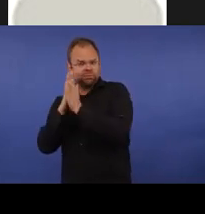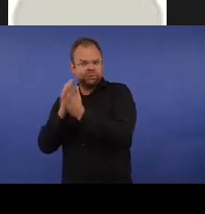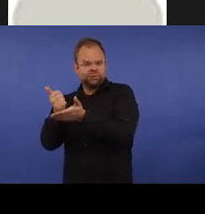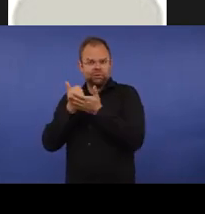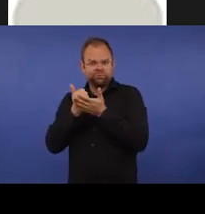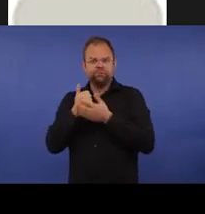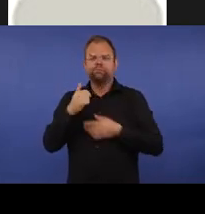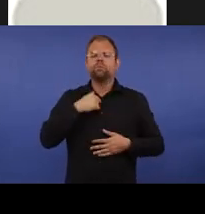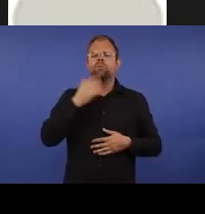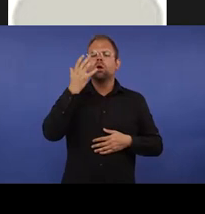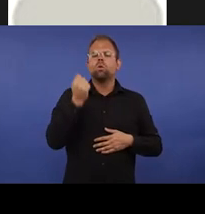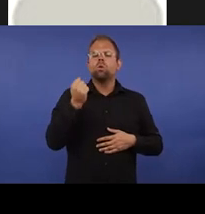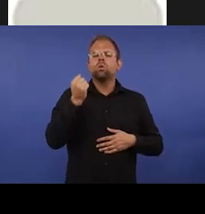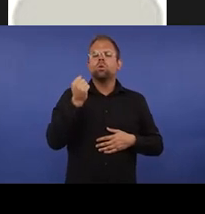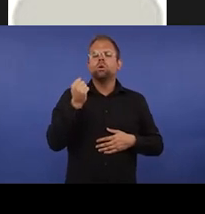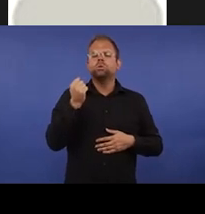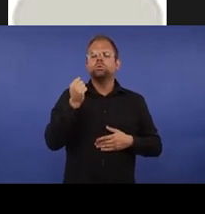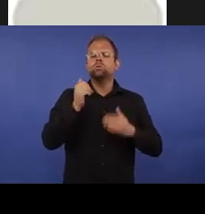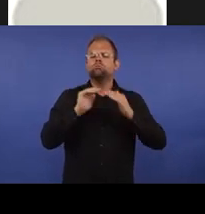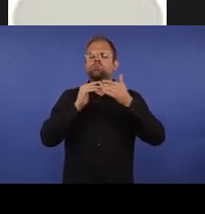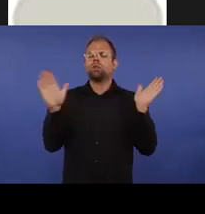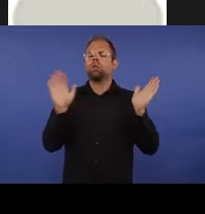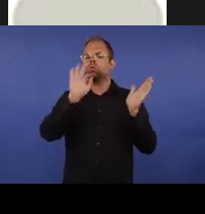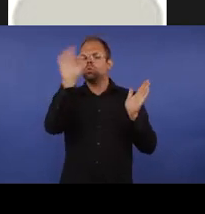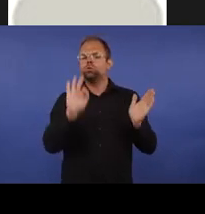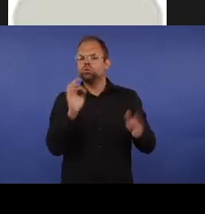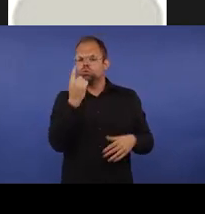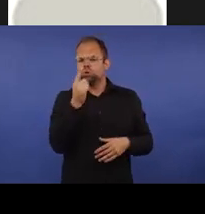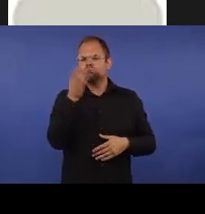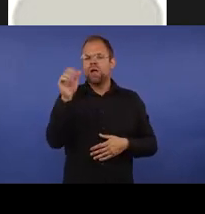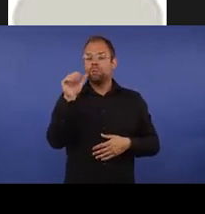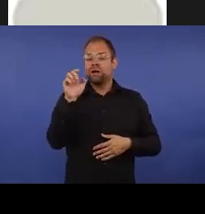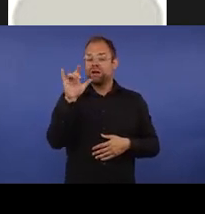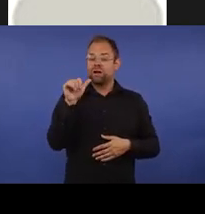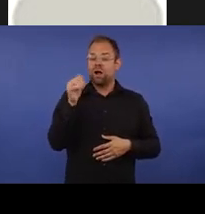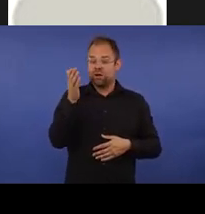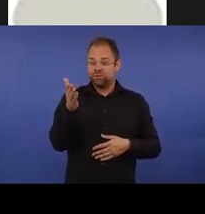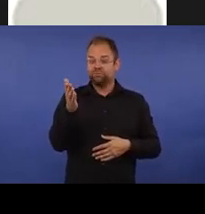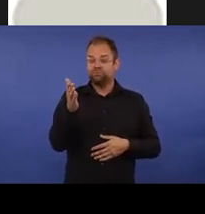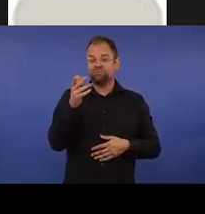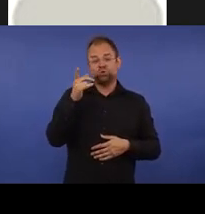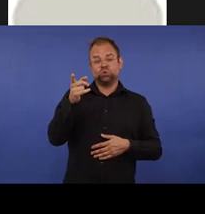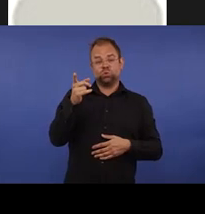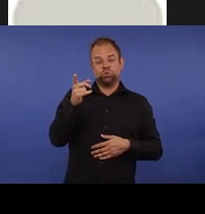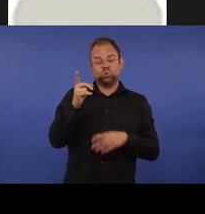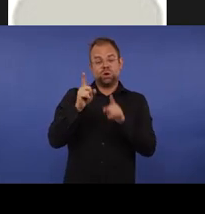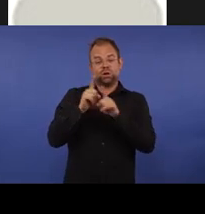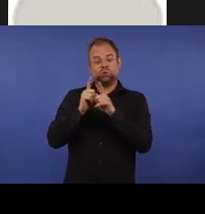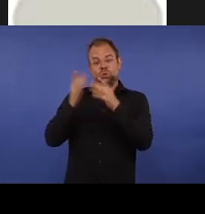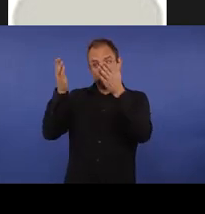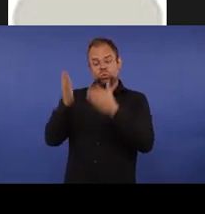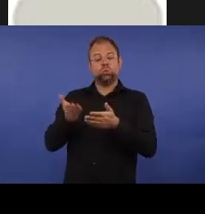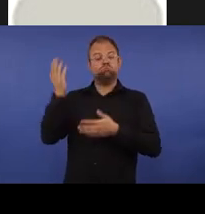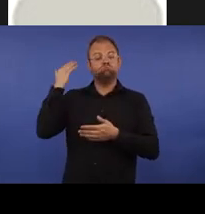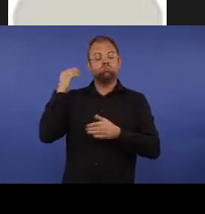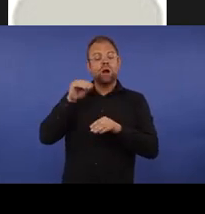Obama legislation. So how can we, as disabled persons organization, reclaim the rights? Because there